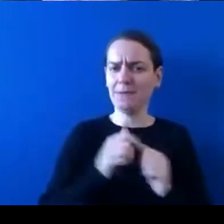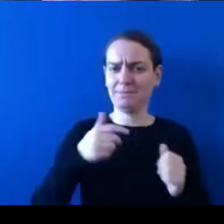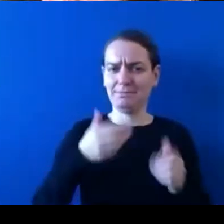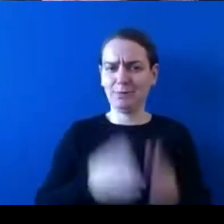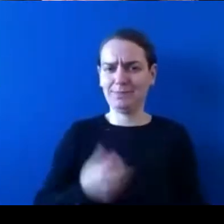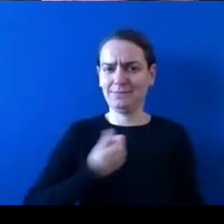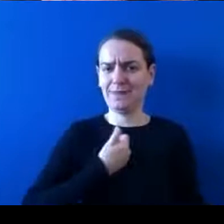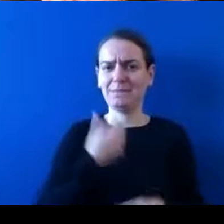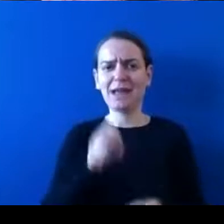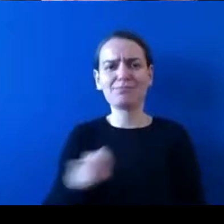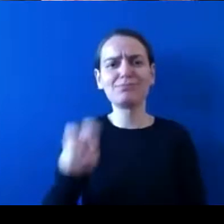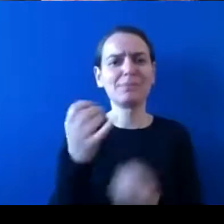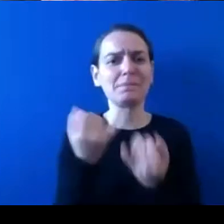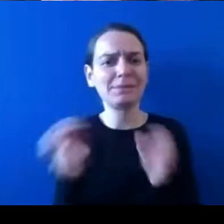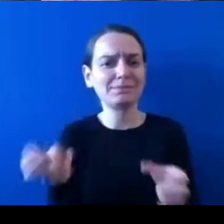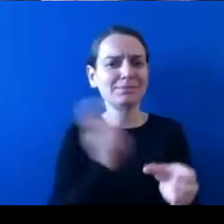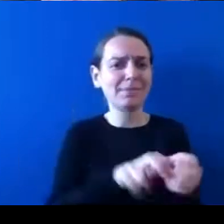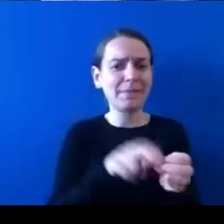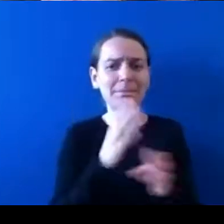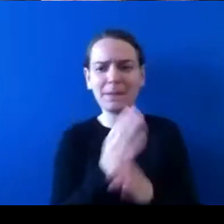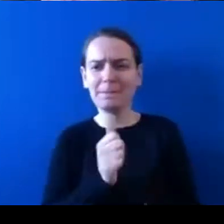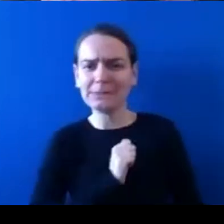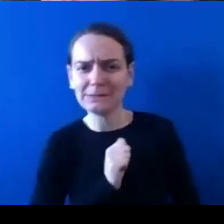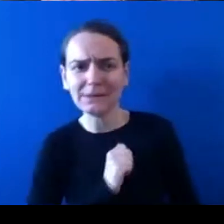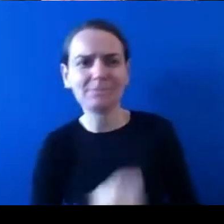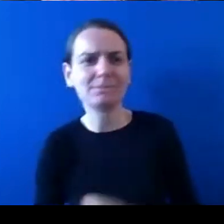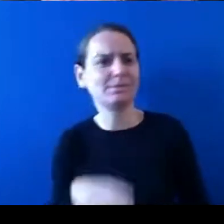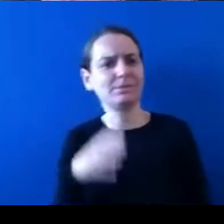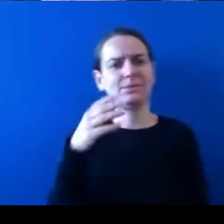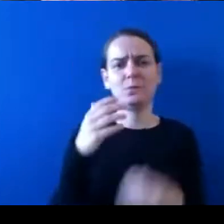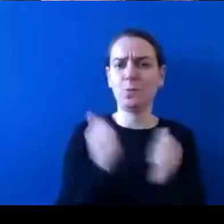Use public transportation and plan routes.